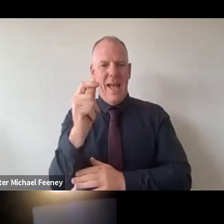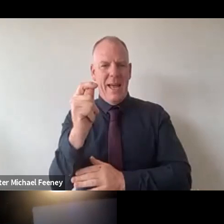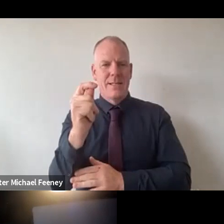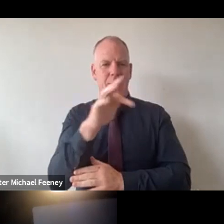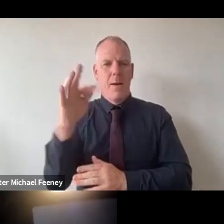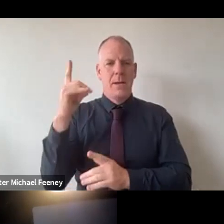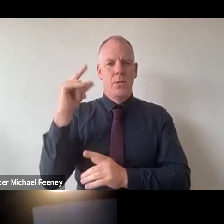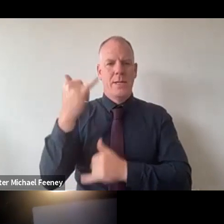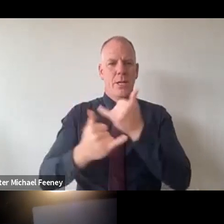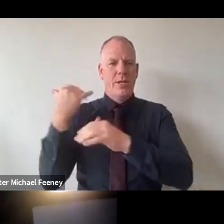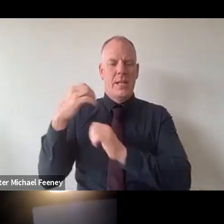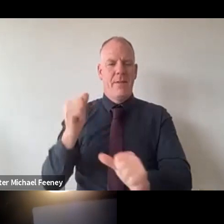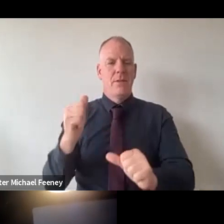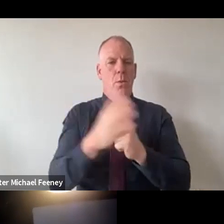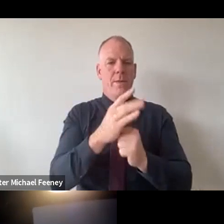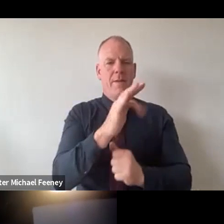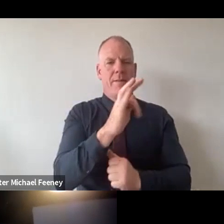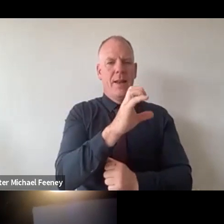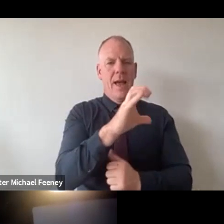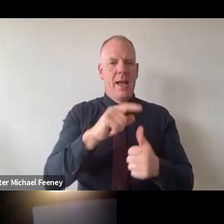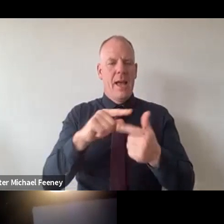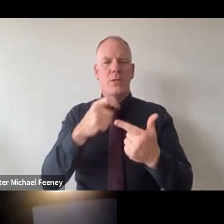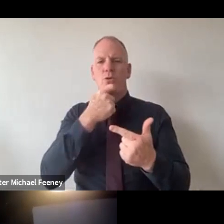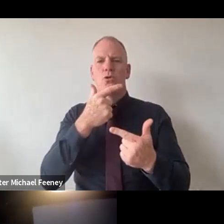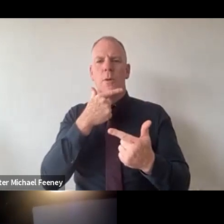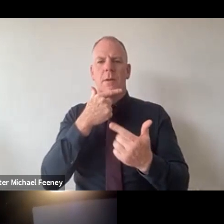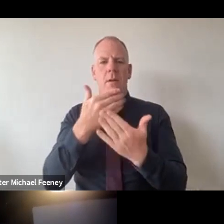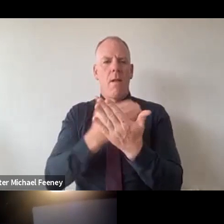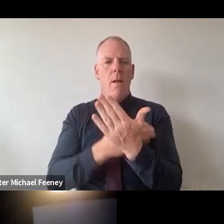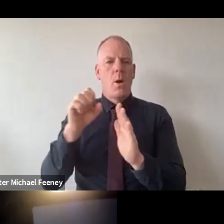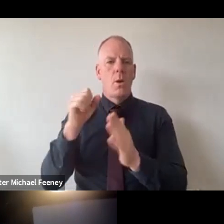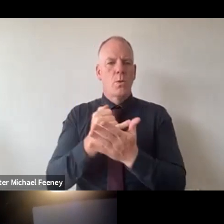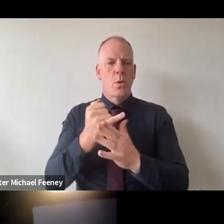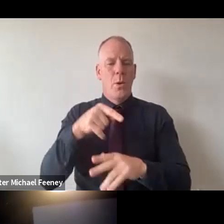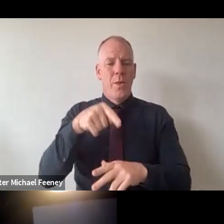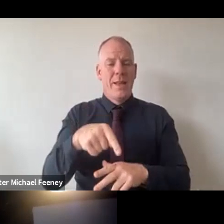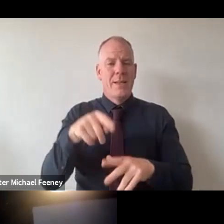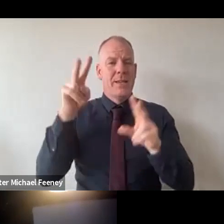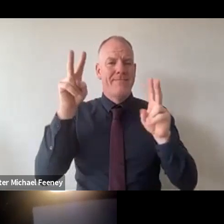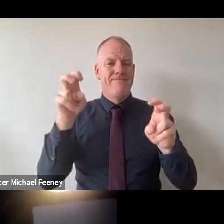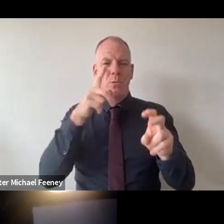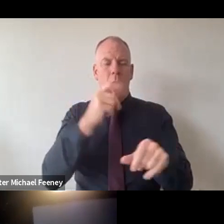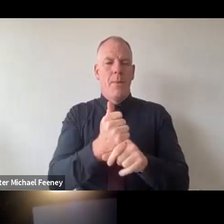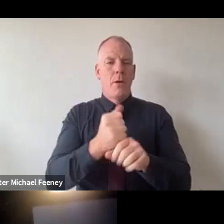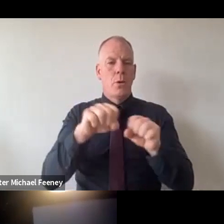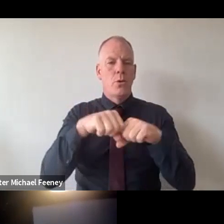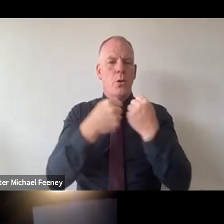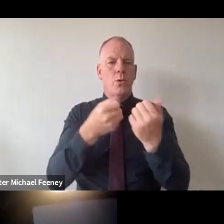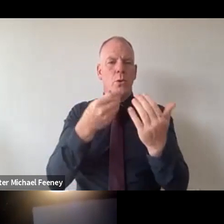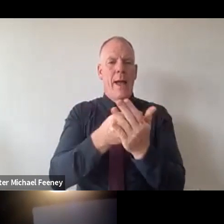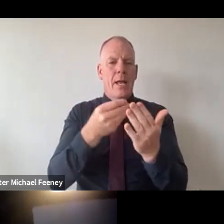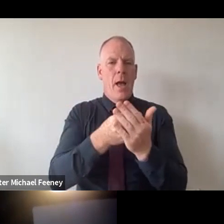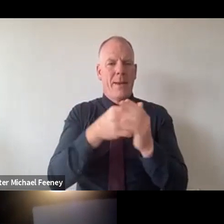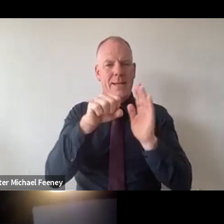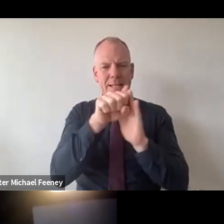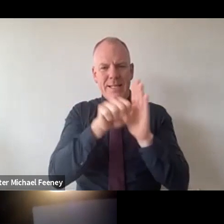College Dublin Law School. So this week's seminar is entitled Socioeconomic Status and Equality Law, and so as you'll expect, we'll be focusing